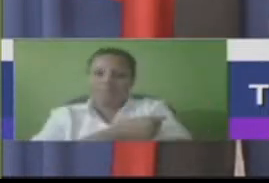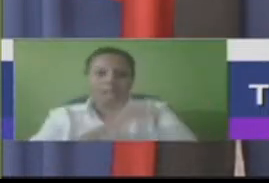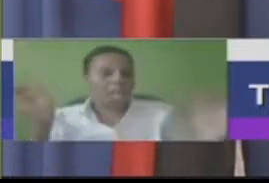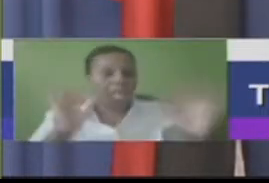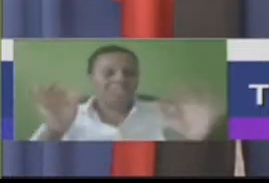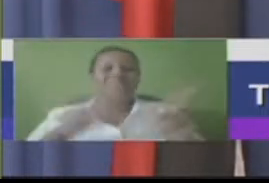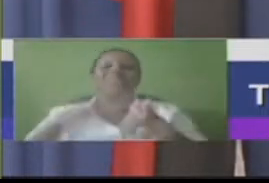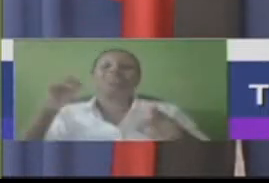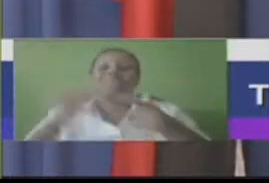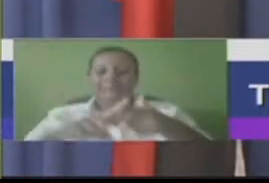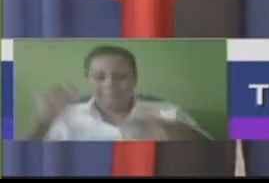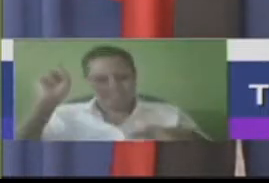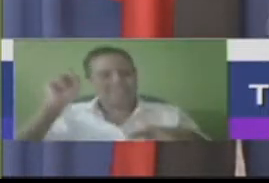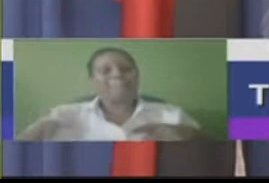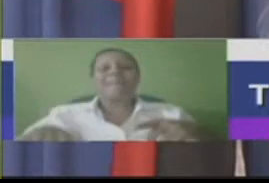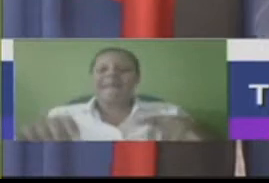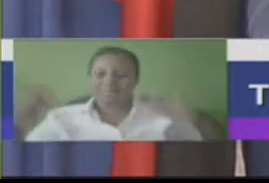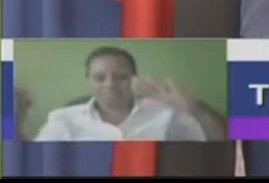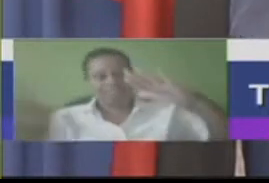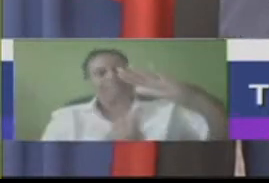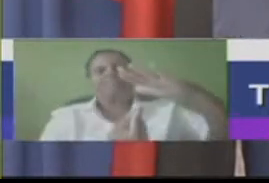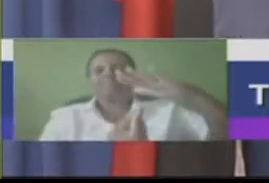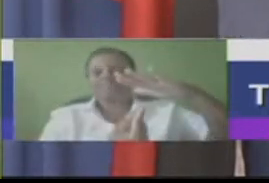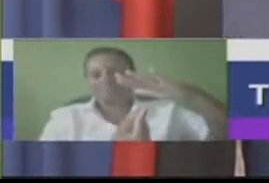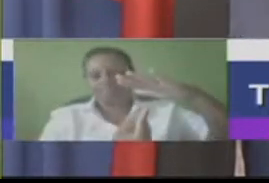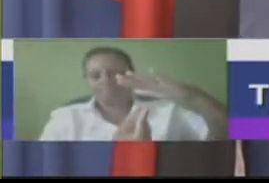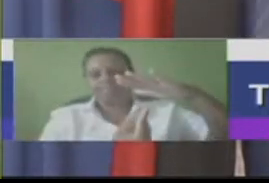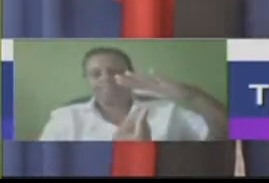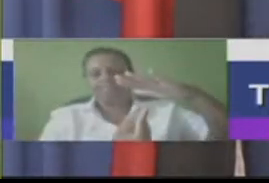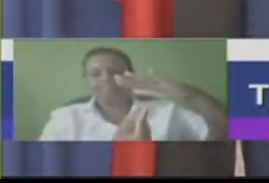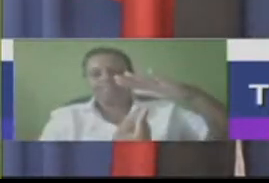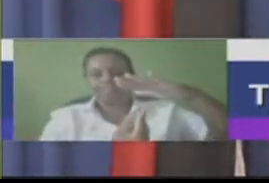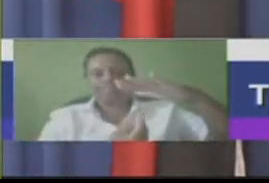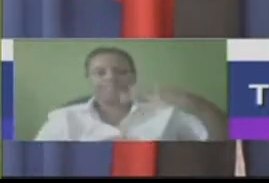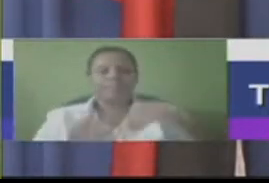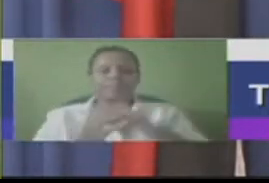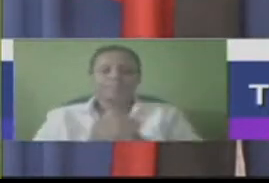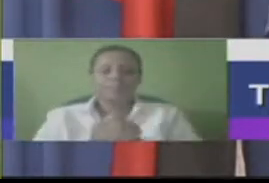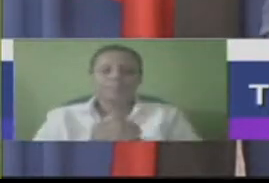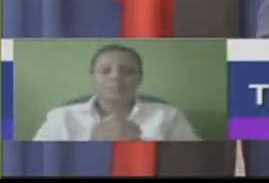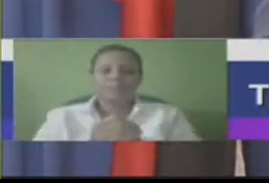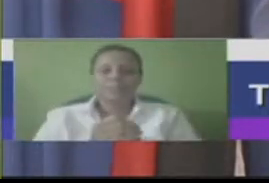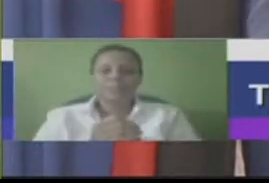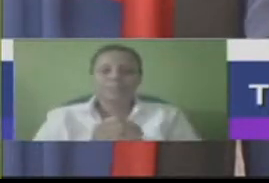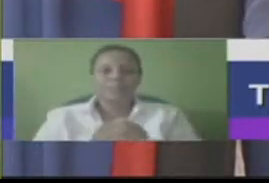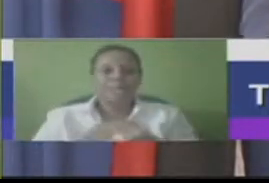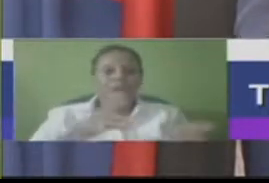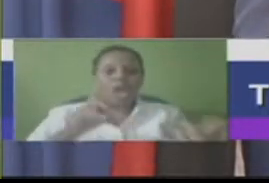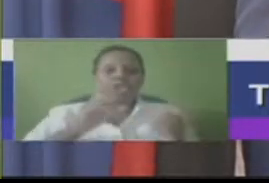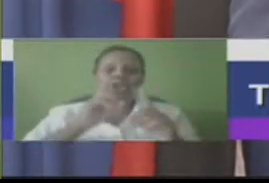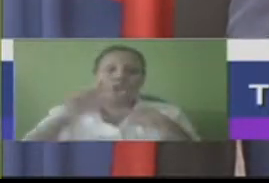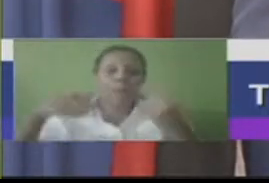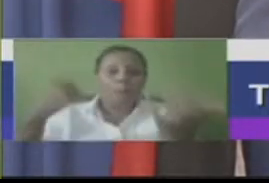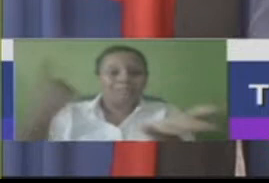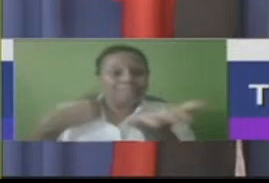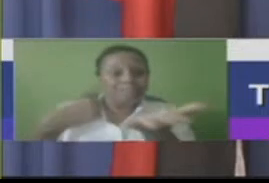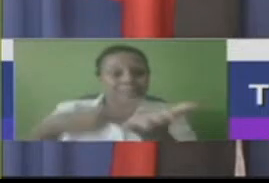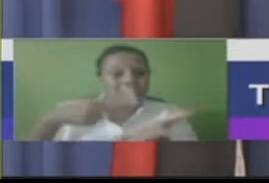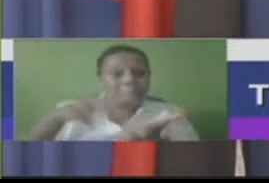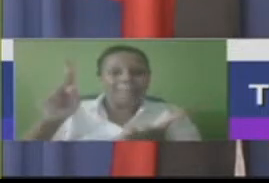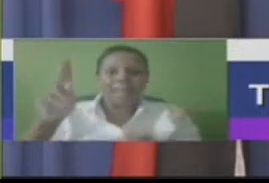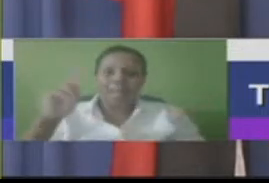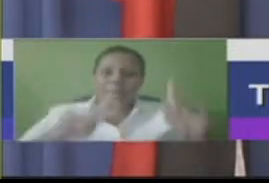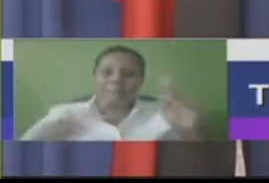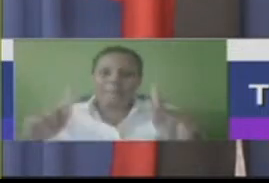authorities about the penalties for coming in unvaccinated and attempting to beat the system of not going